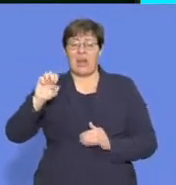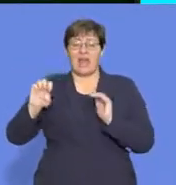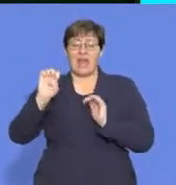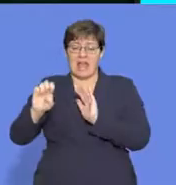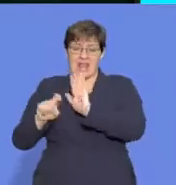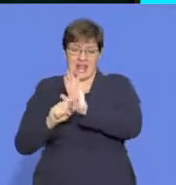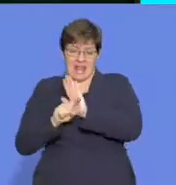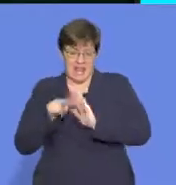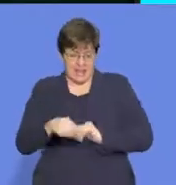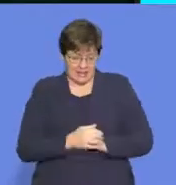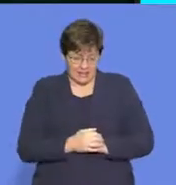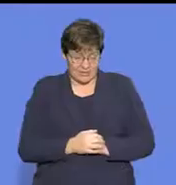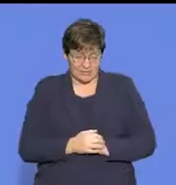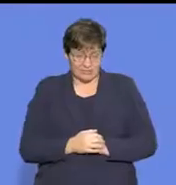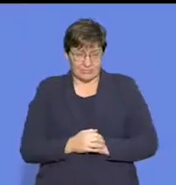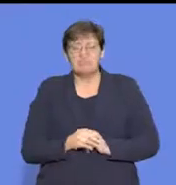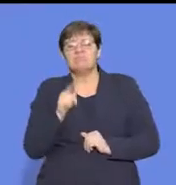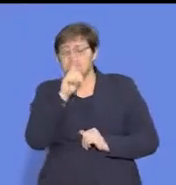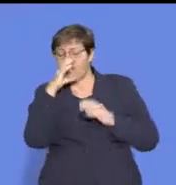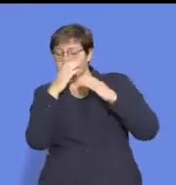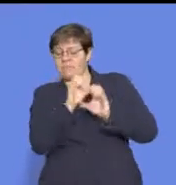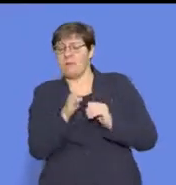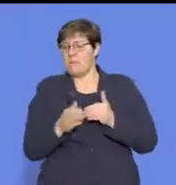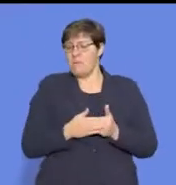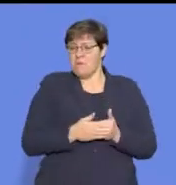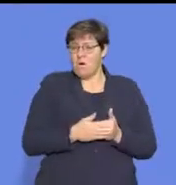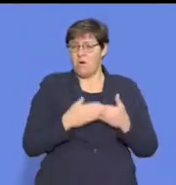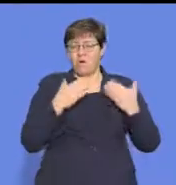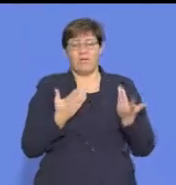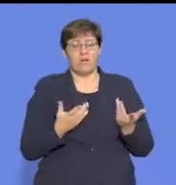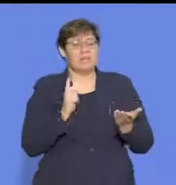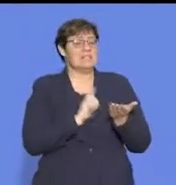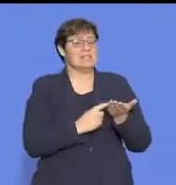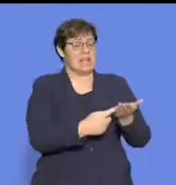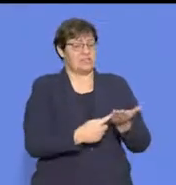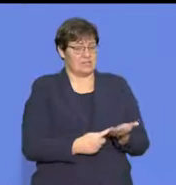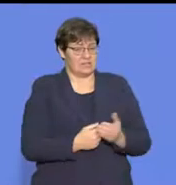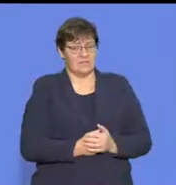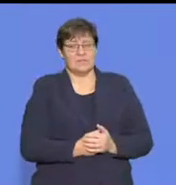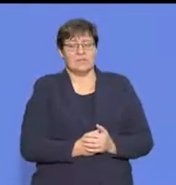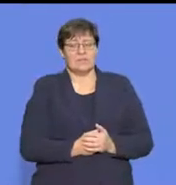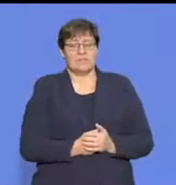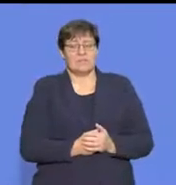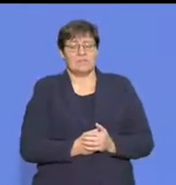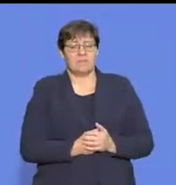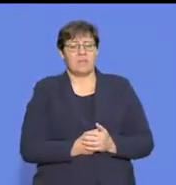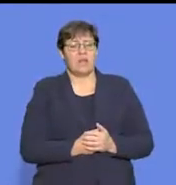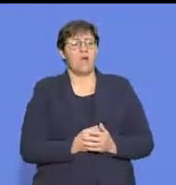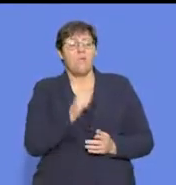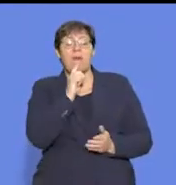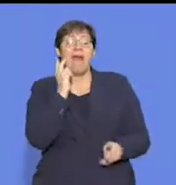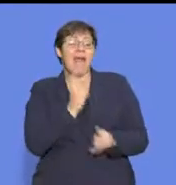exactly what that's about. So let's move on and jump straight into our discussion today, and